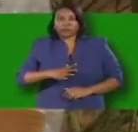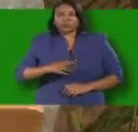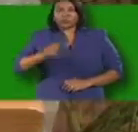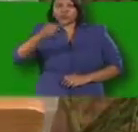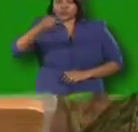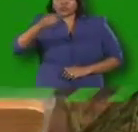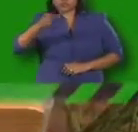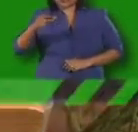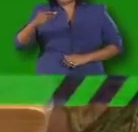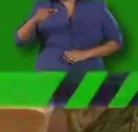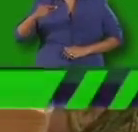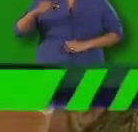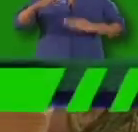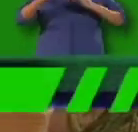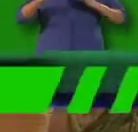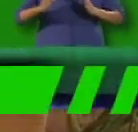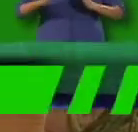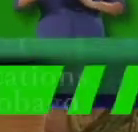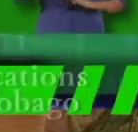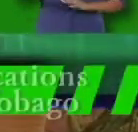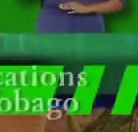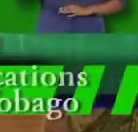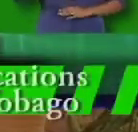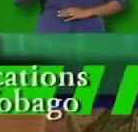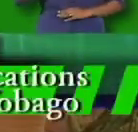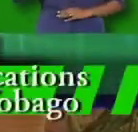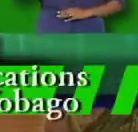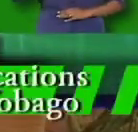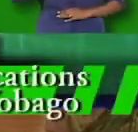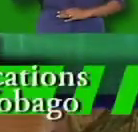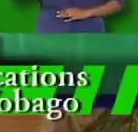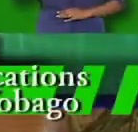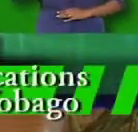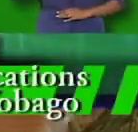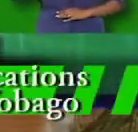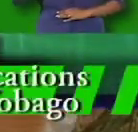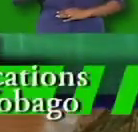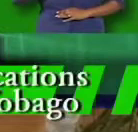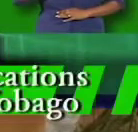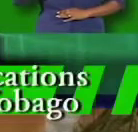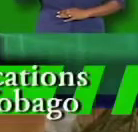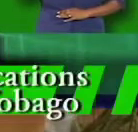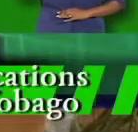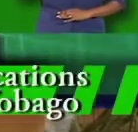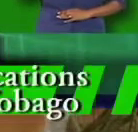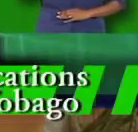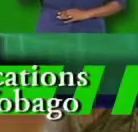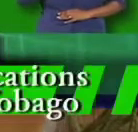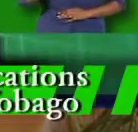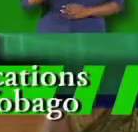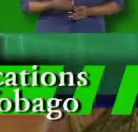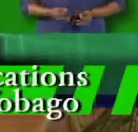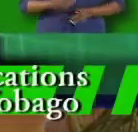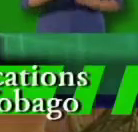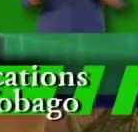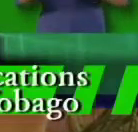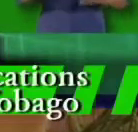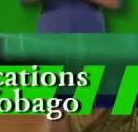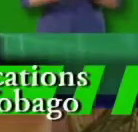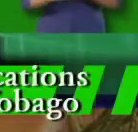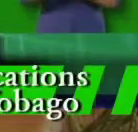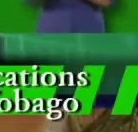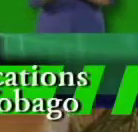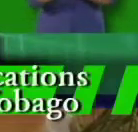greenhouse gas emissions have been identified as a major driver of change to the